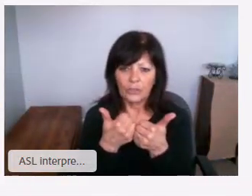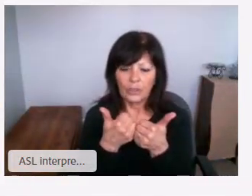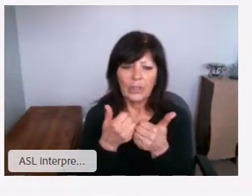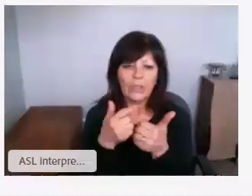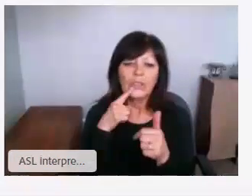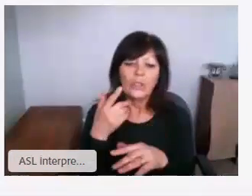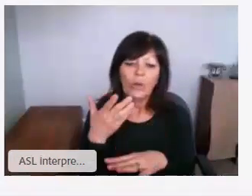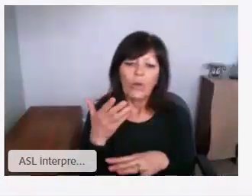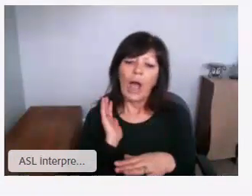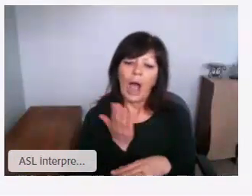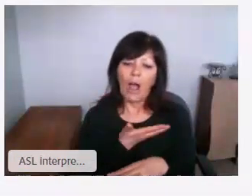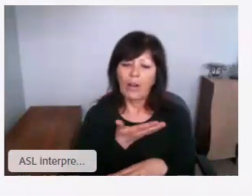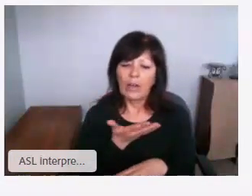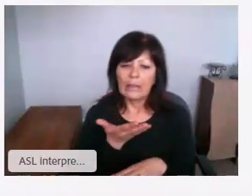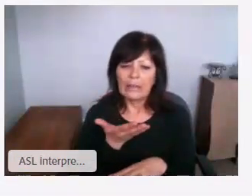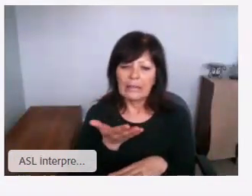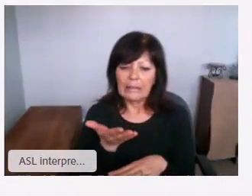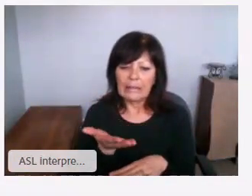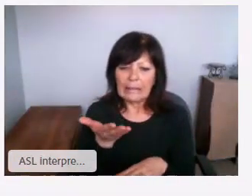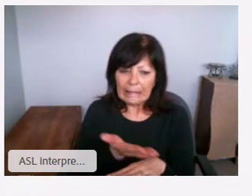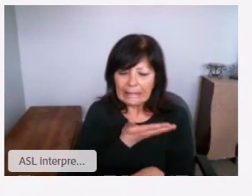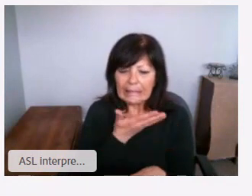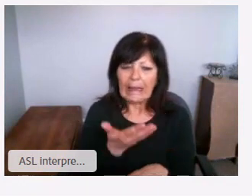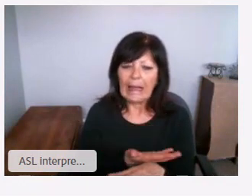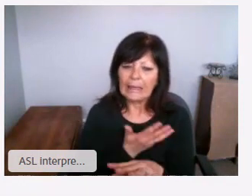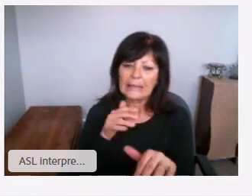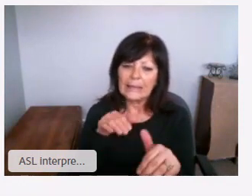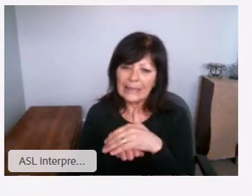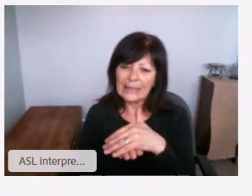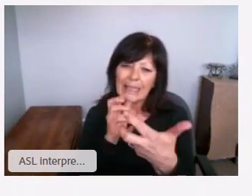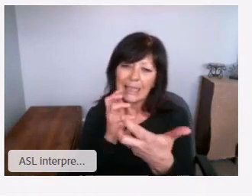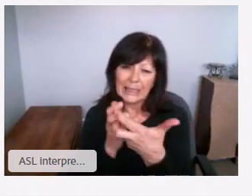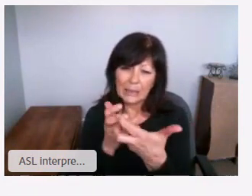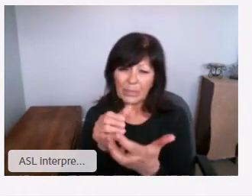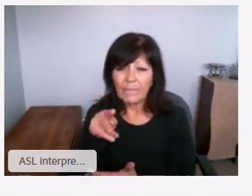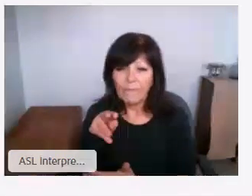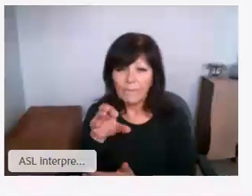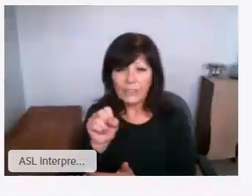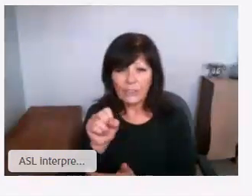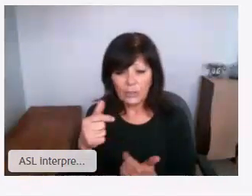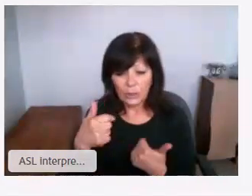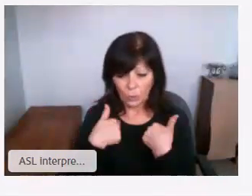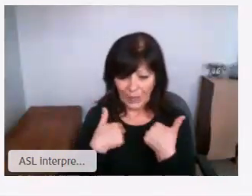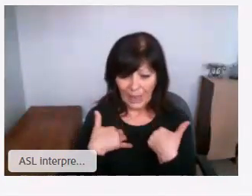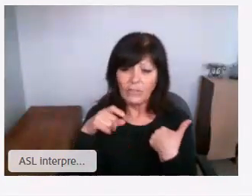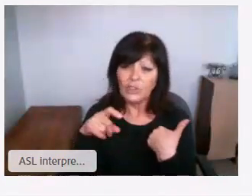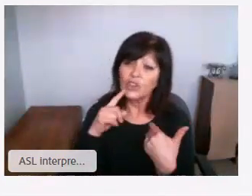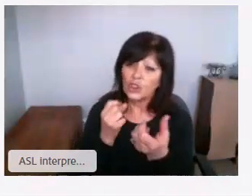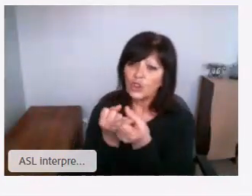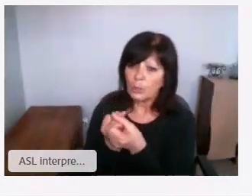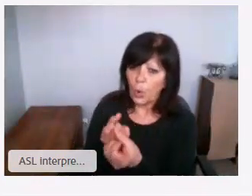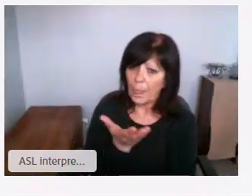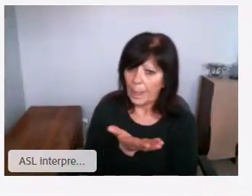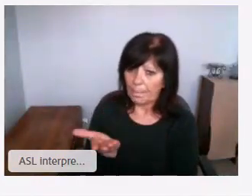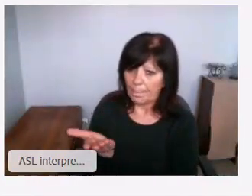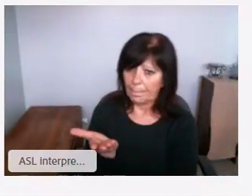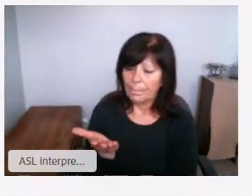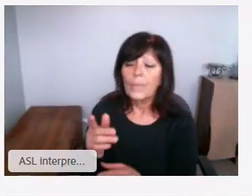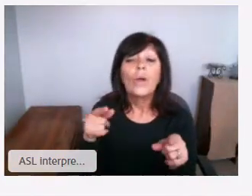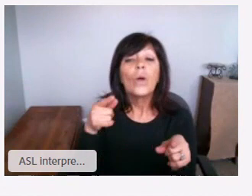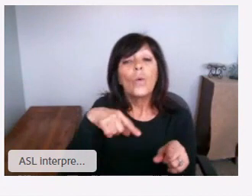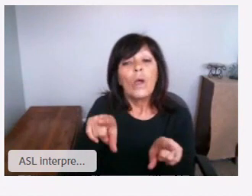enhanced accessibility features that we have should support them. We